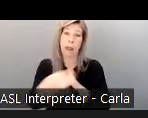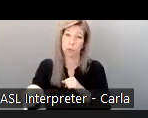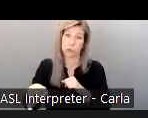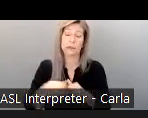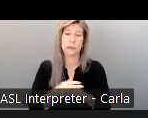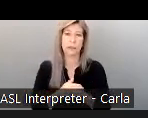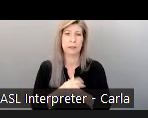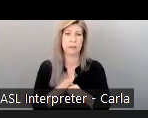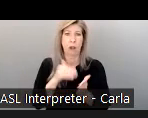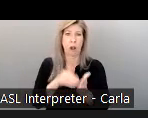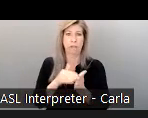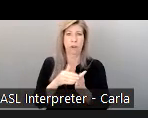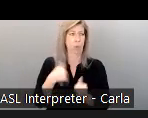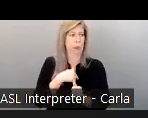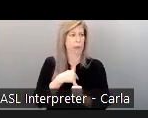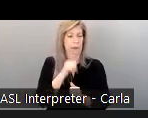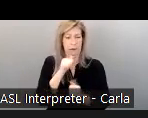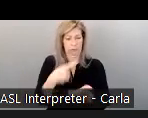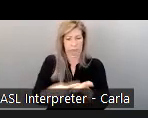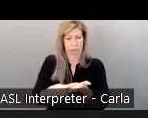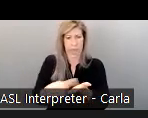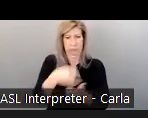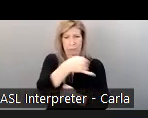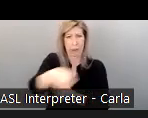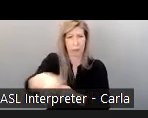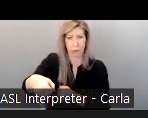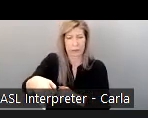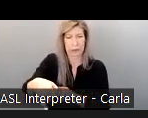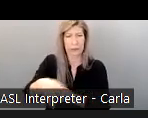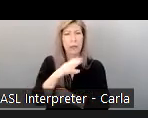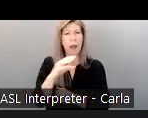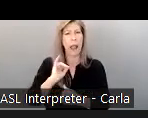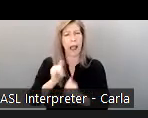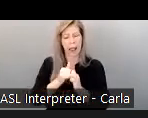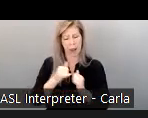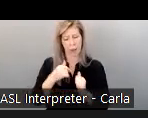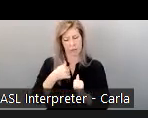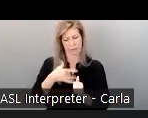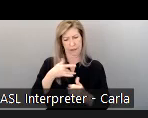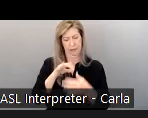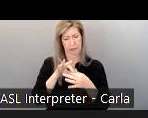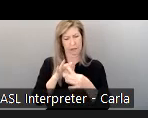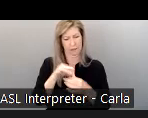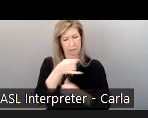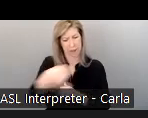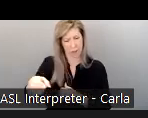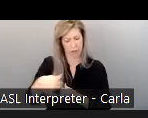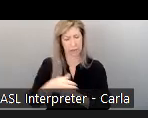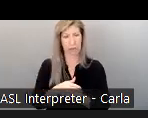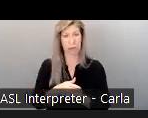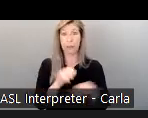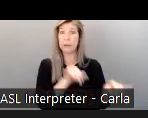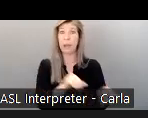there's also our relationship to boundaries in the same way that we have complicated relationships